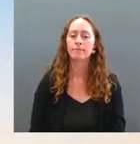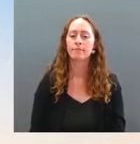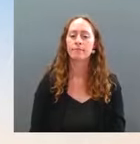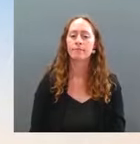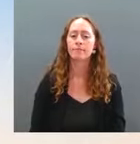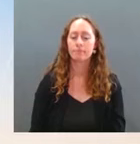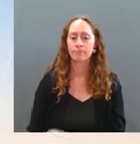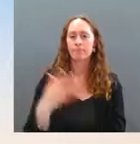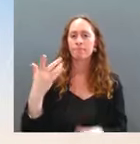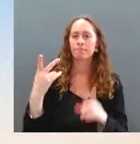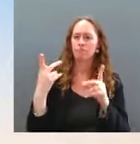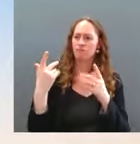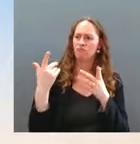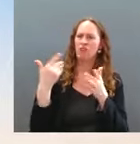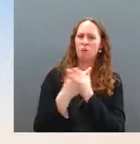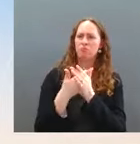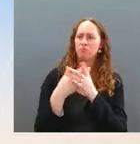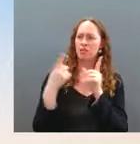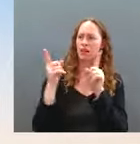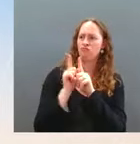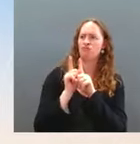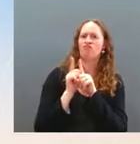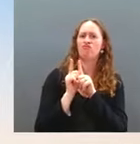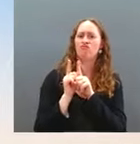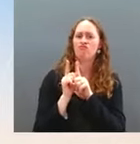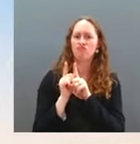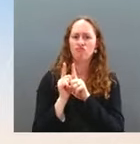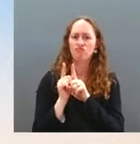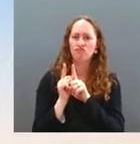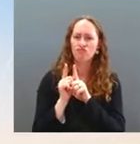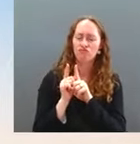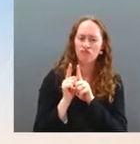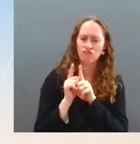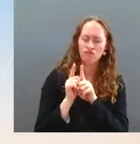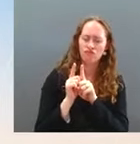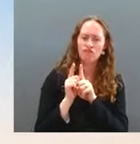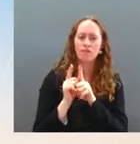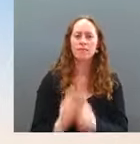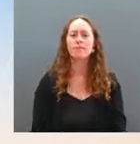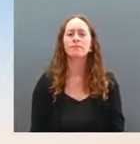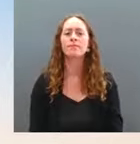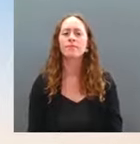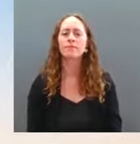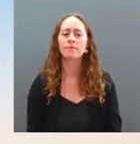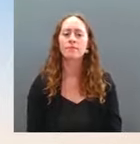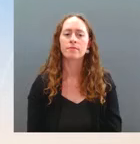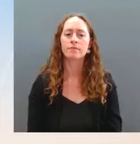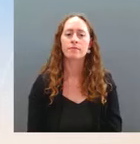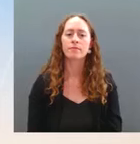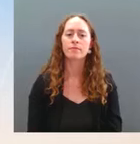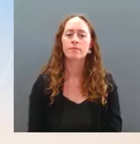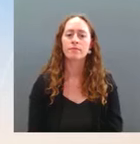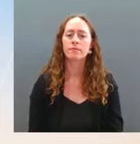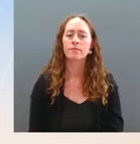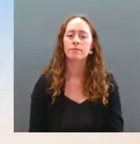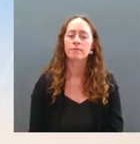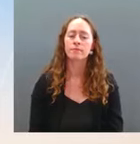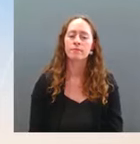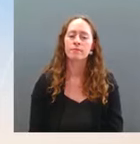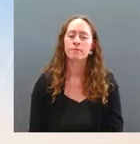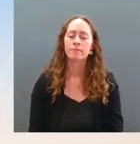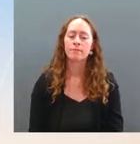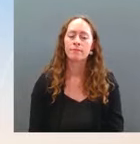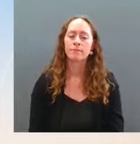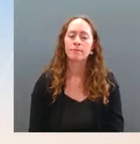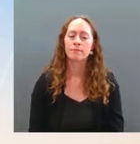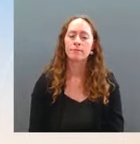and yesterday's event. And then separately, they say, have they been in the presence of someone with confirmed or suspected COVID for a cumulative total of 15 minutes or more of a